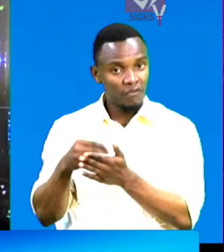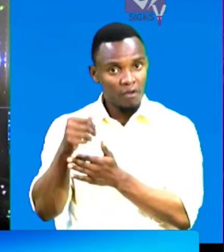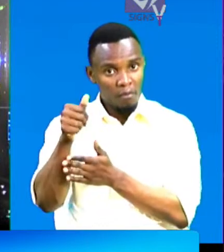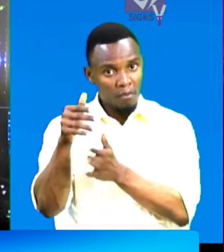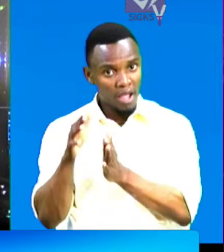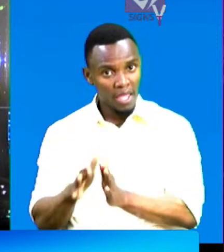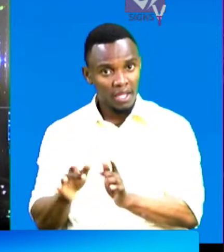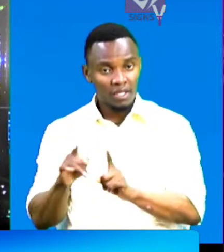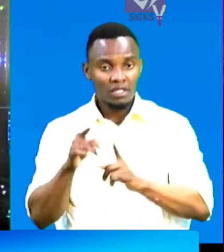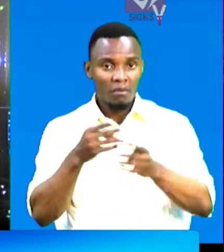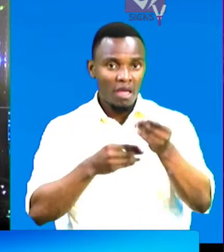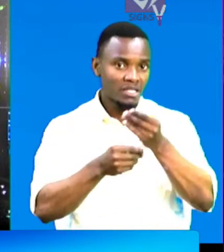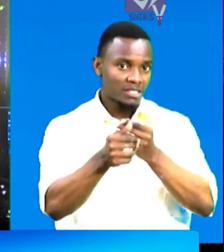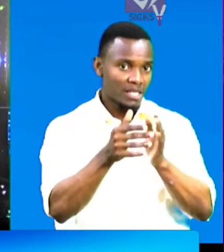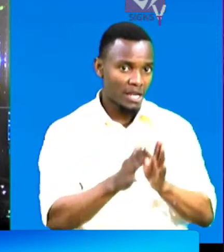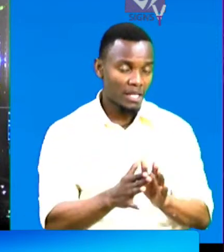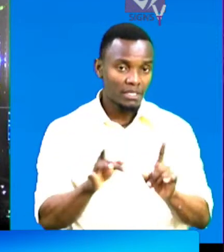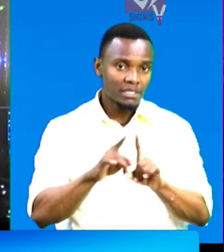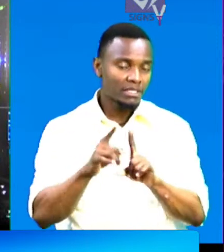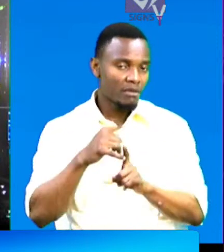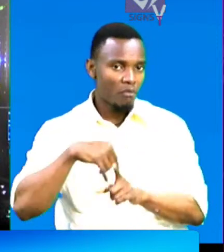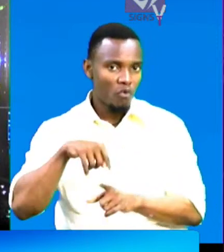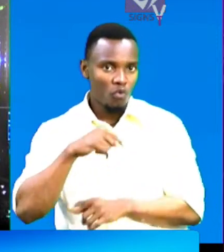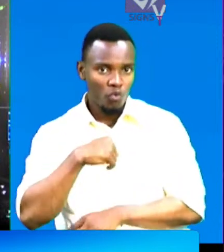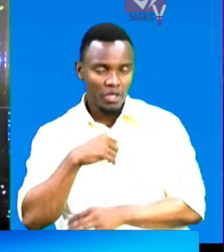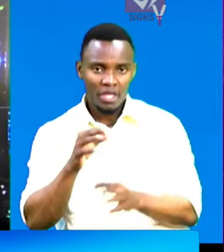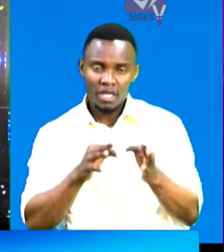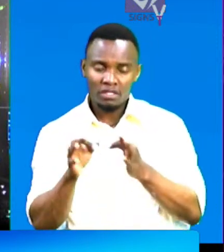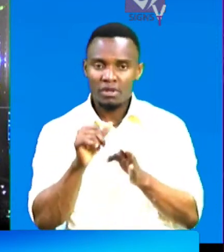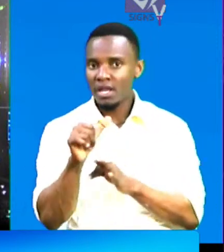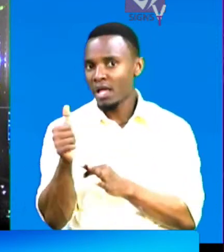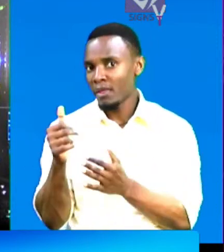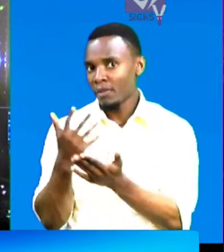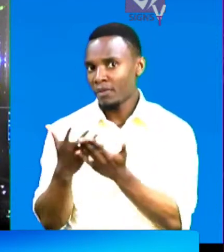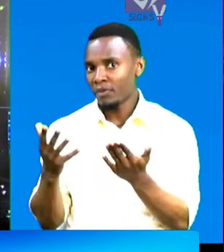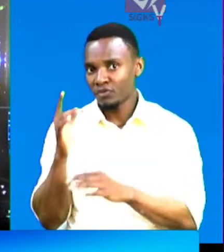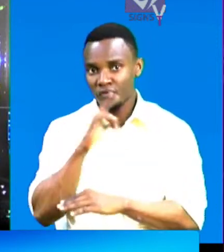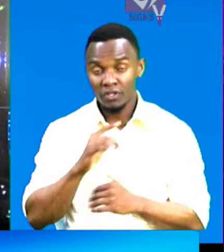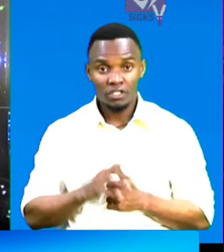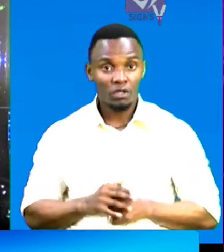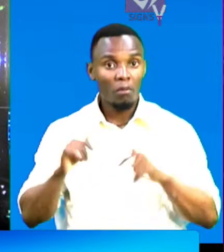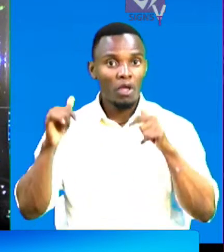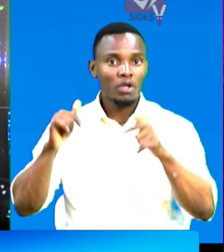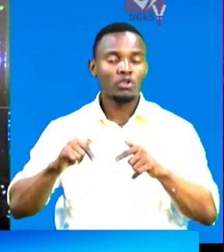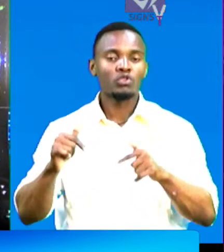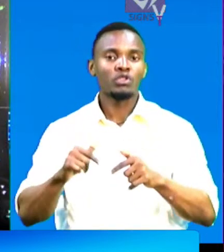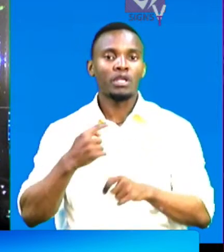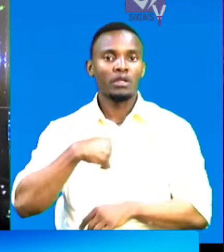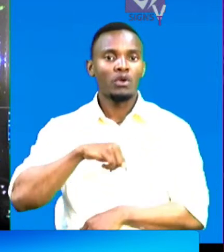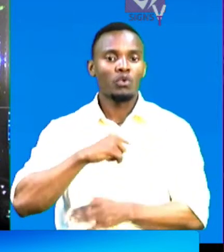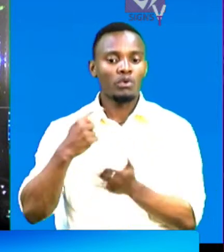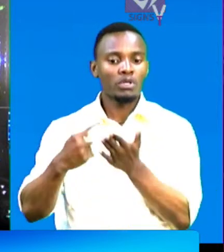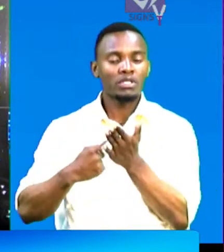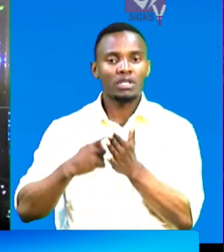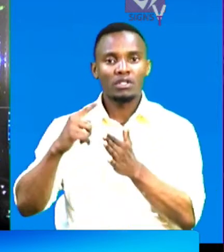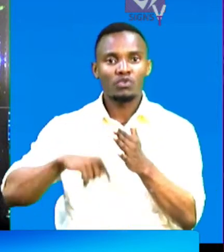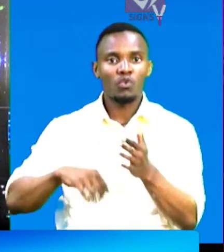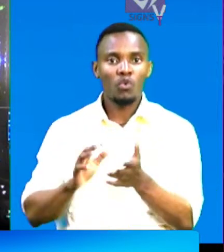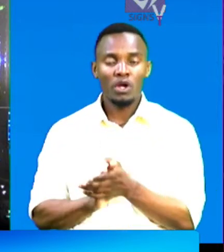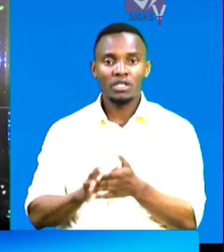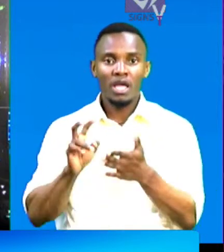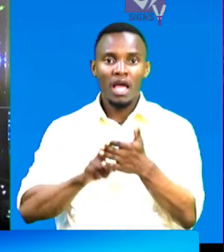as a seller, and we mentioned some other things. So today I want us to look at advantages